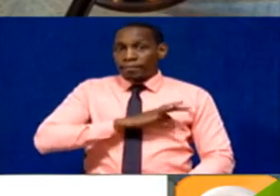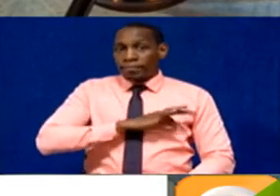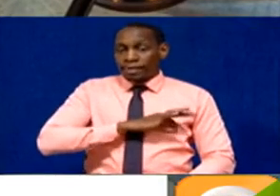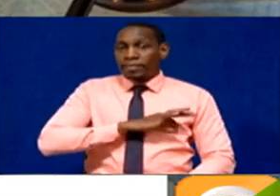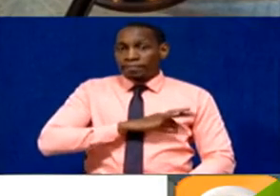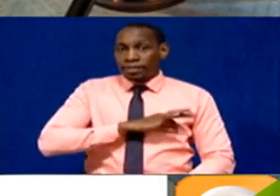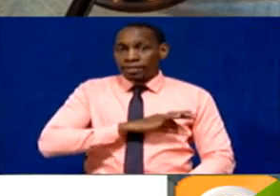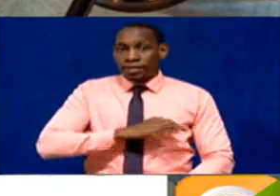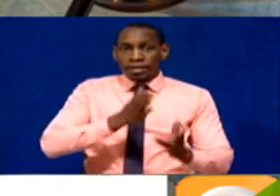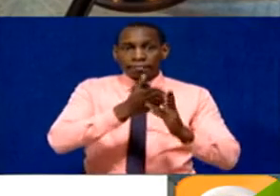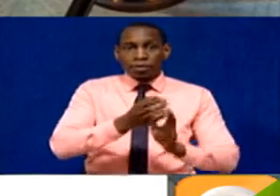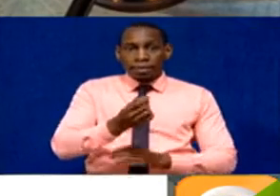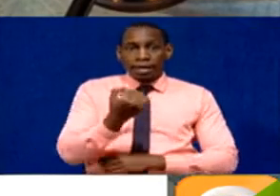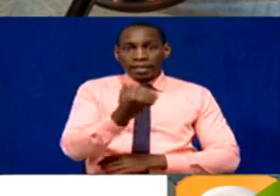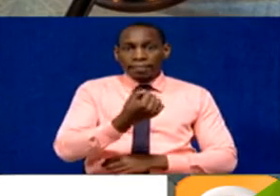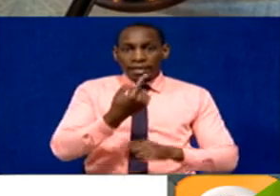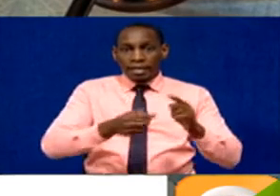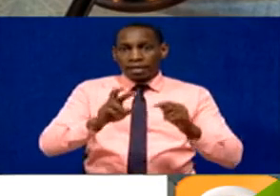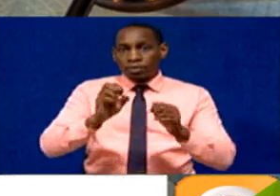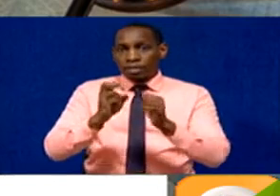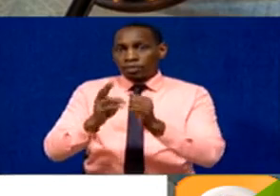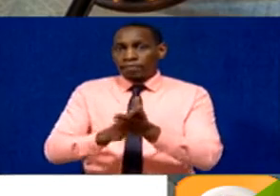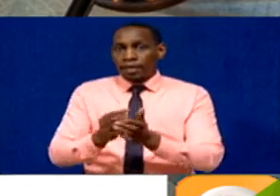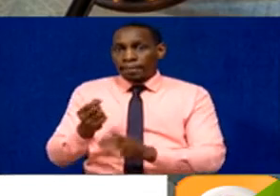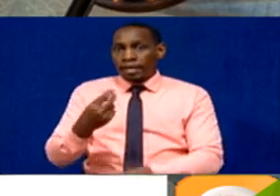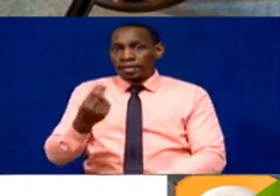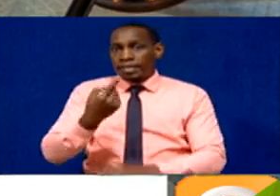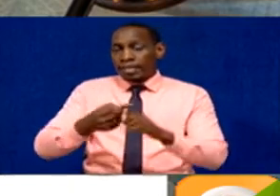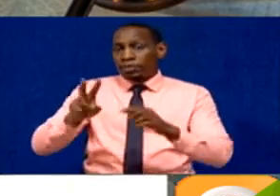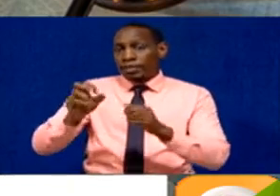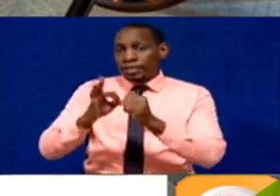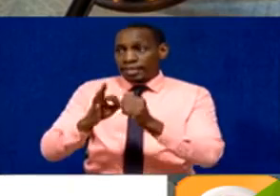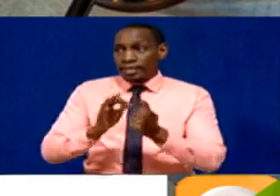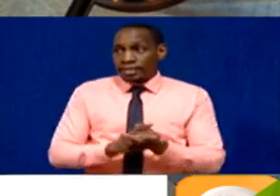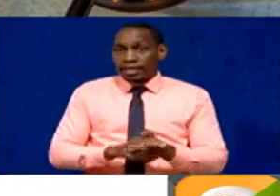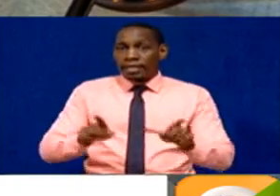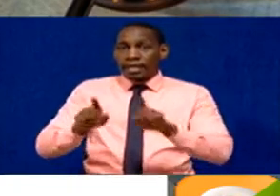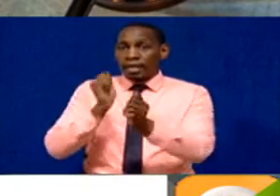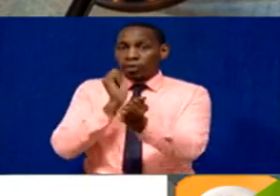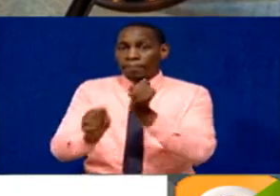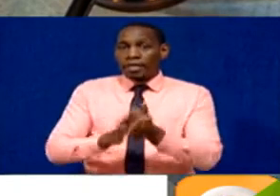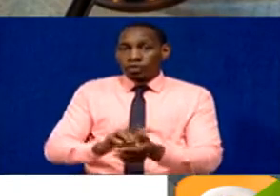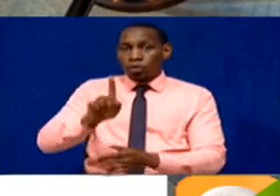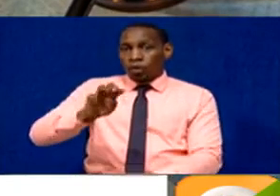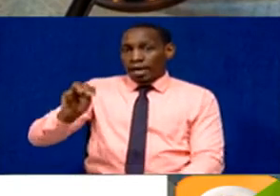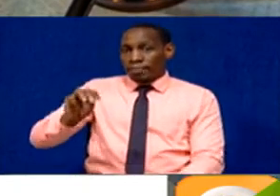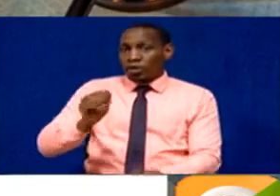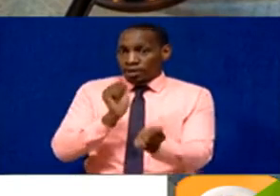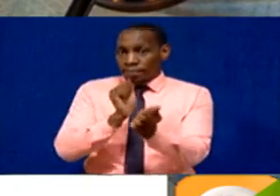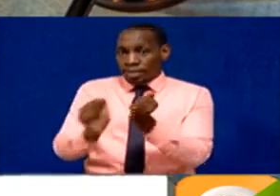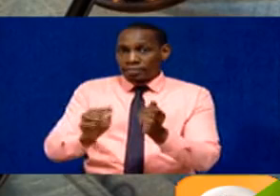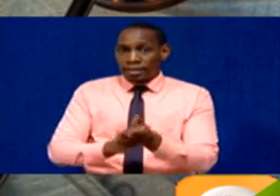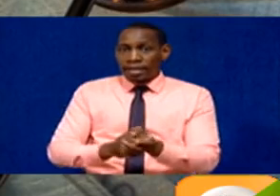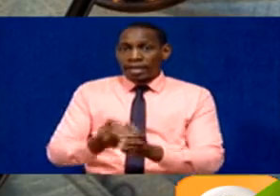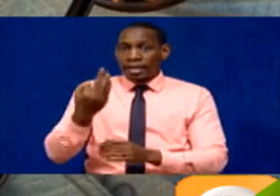Geoffrey Moria between May 2012 and February 2013, Ambuso was slapped with a 1 million shillings fine